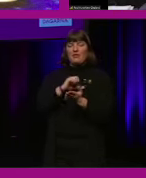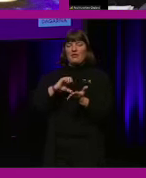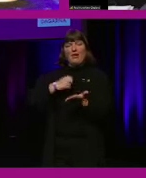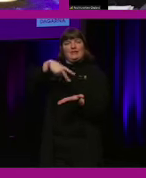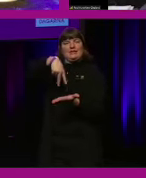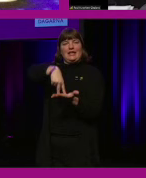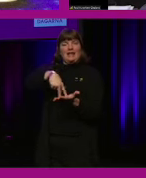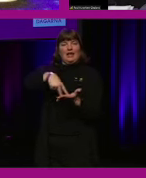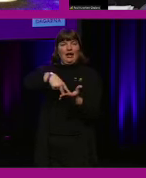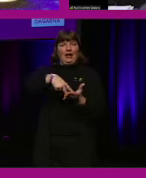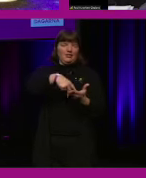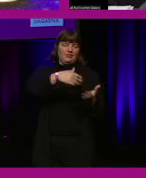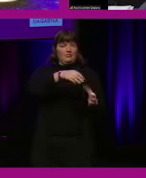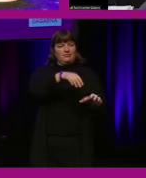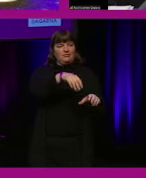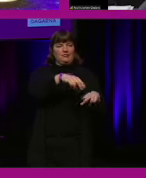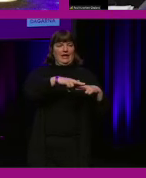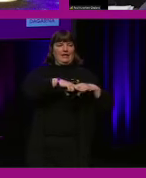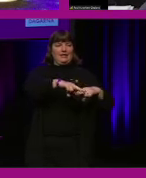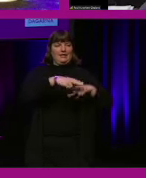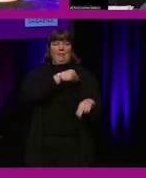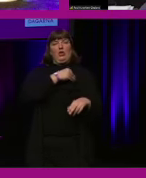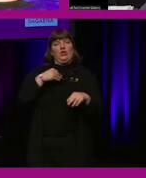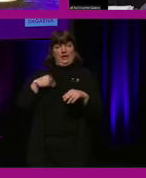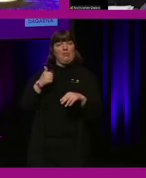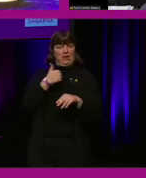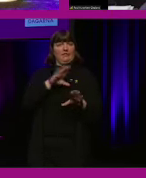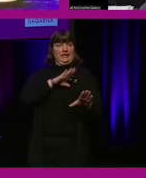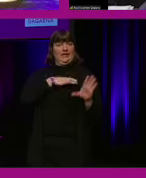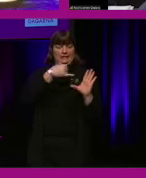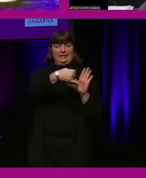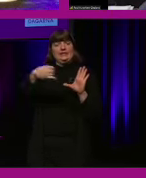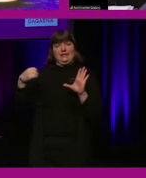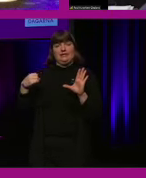integrity agencies which are